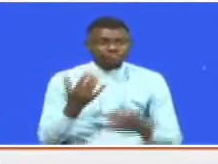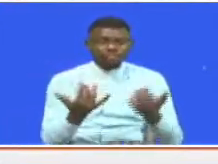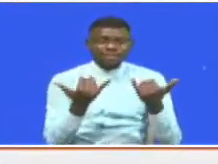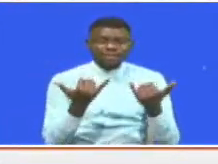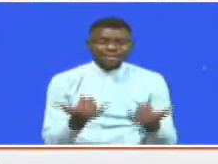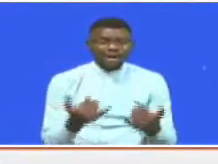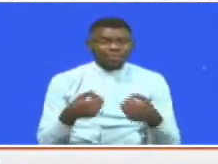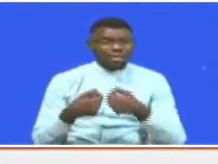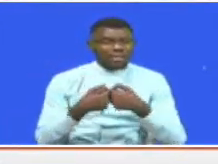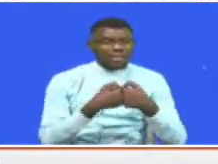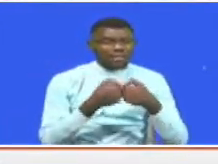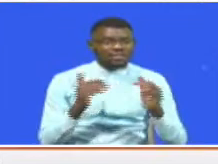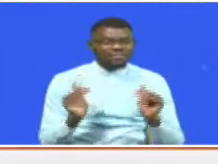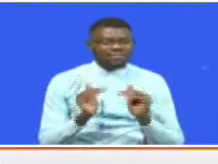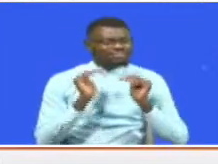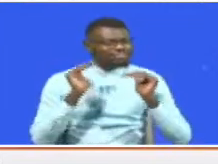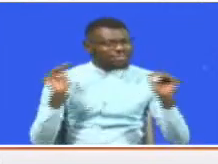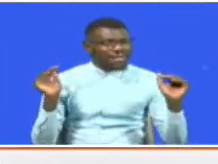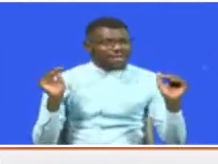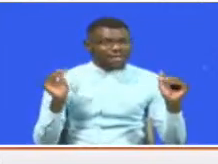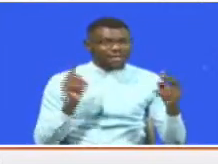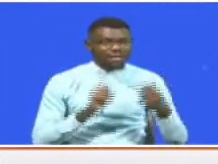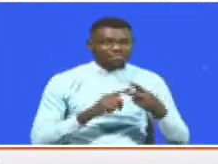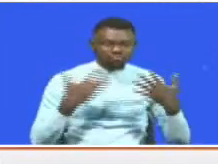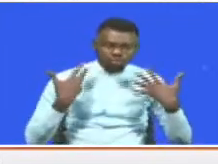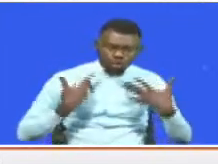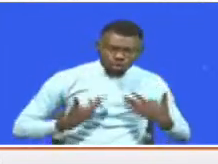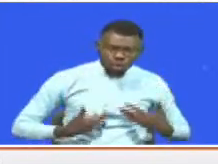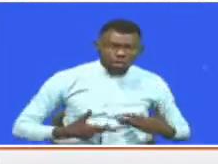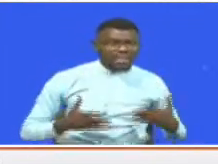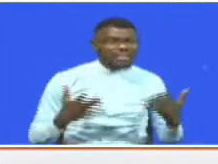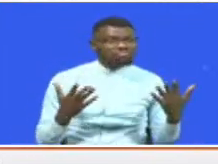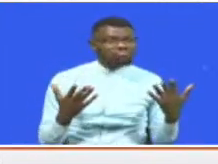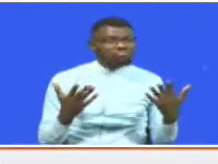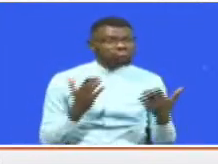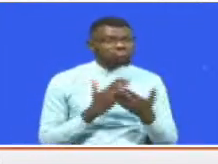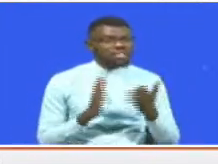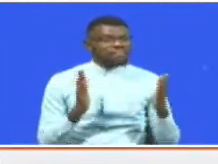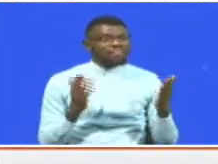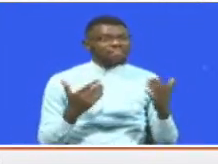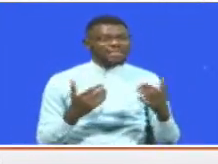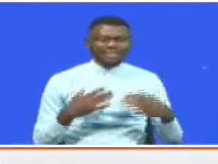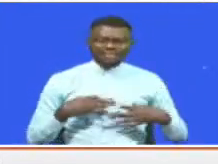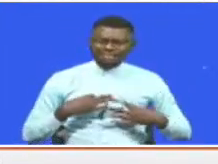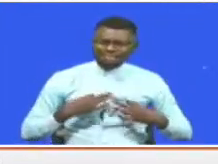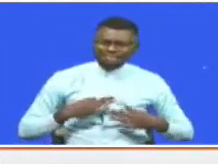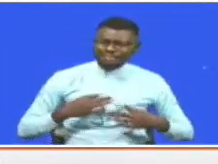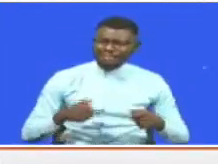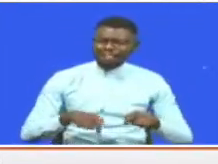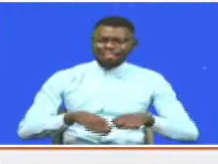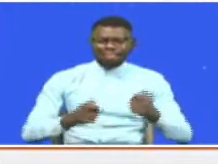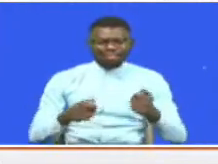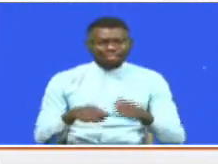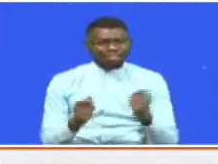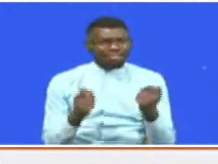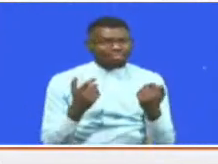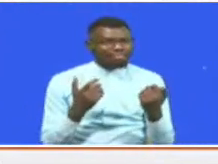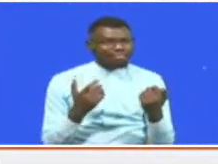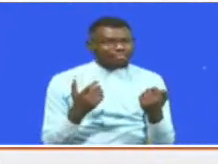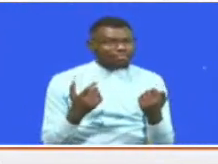food has become a challenge. The cloth, they don't have some coming when they're in tattered